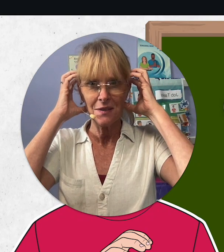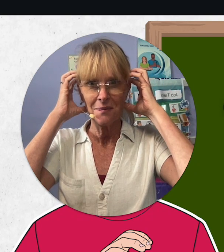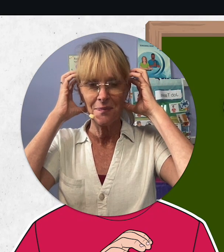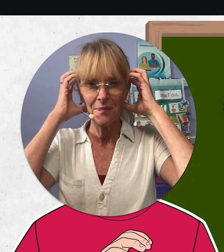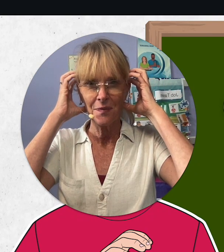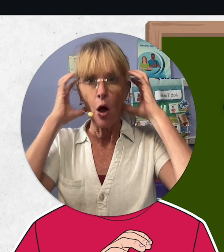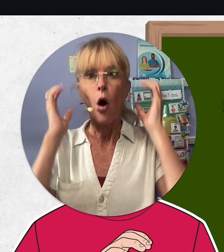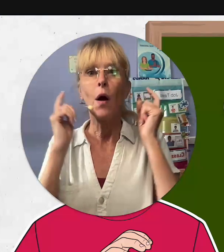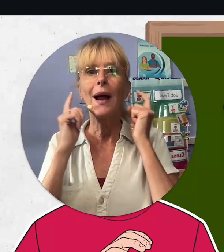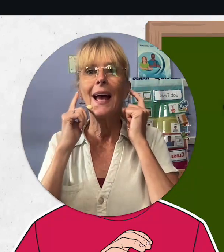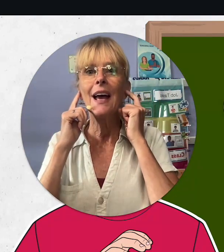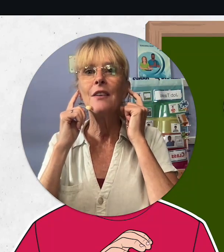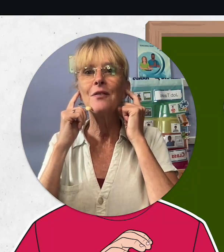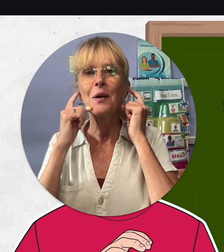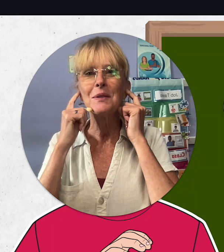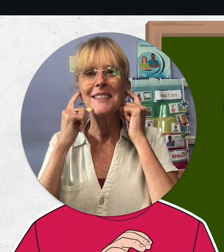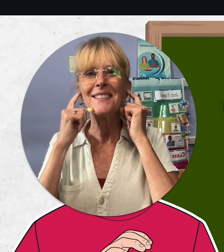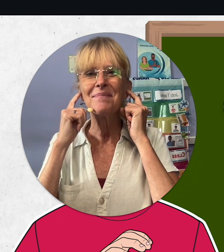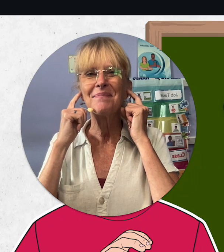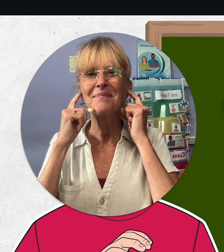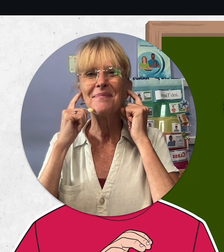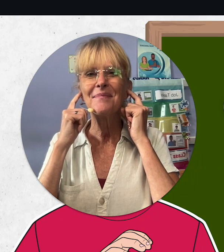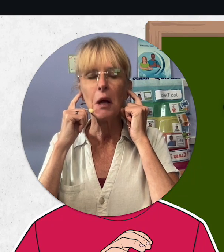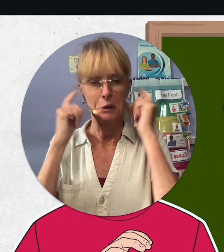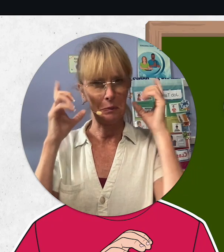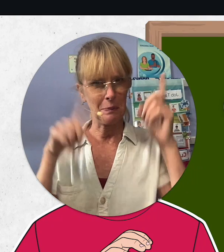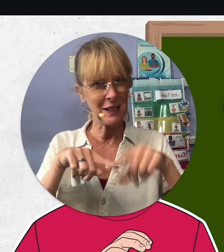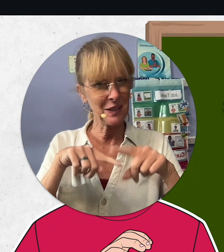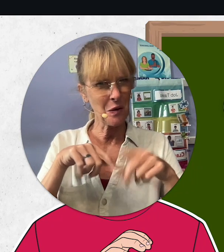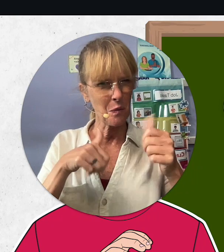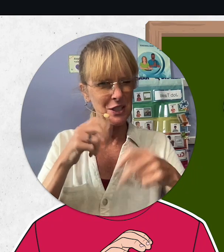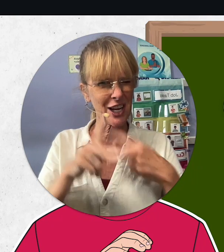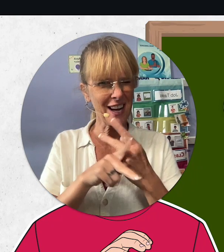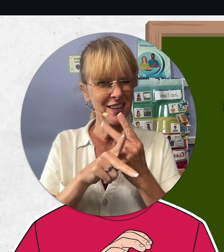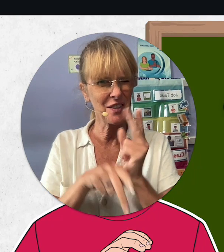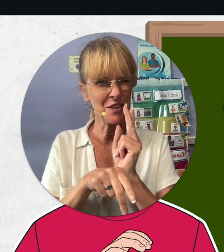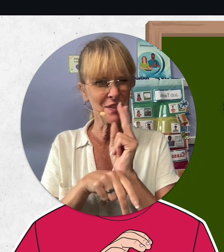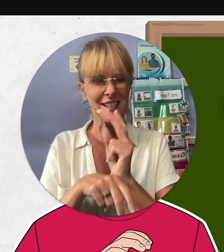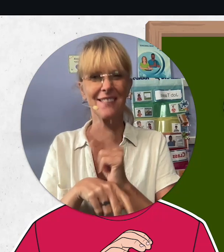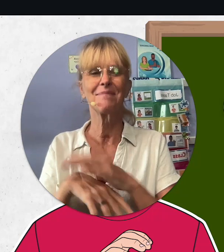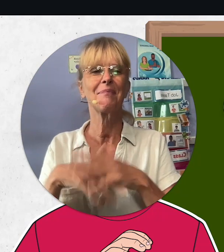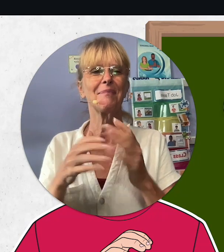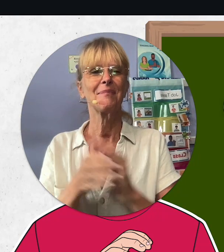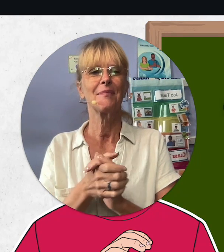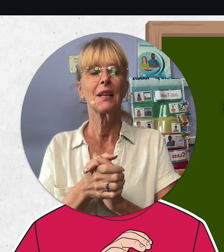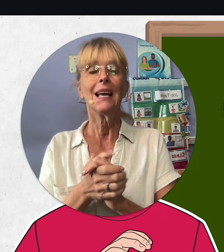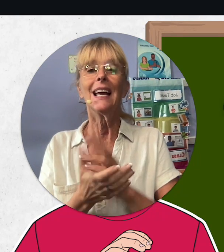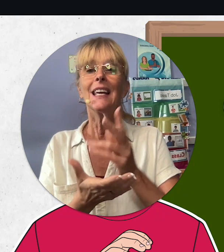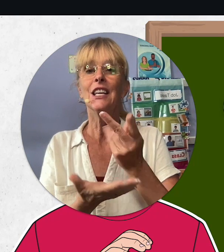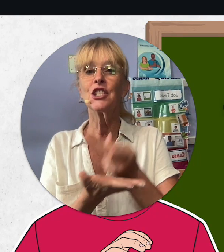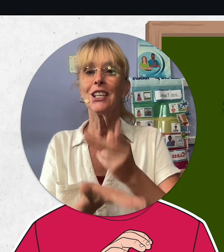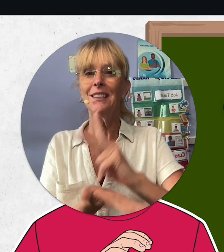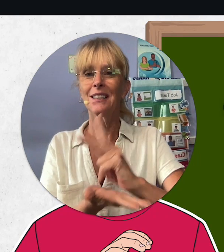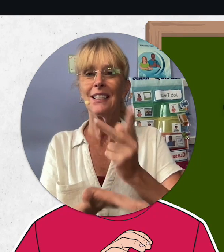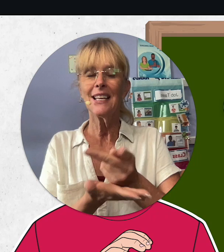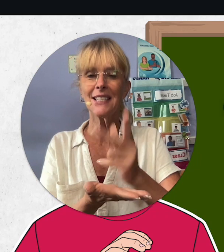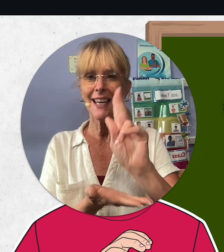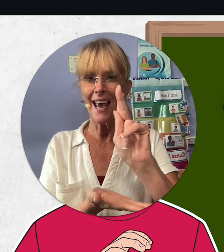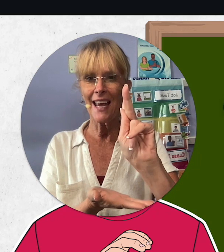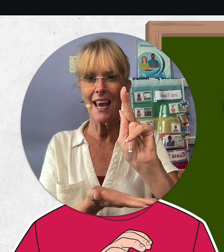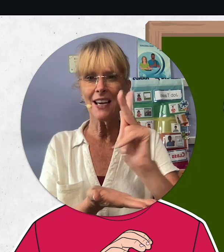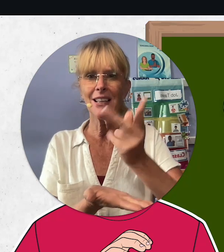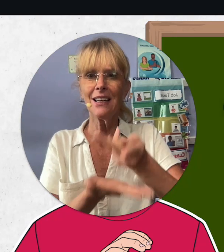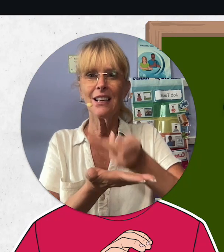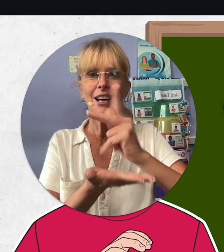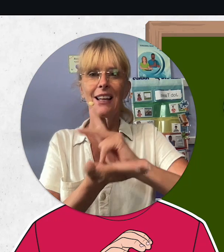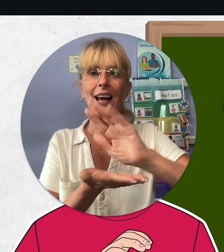Headphones are headphones, depending on which kind you're using. Kitchen is a